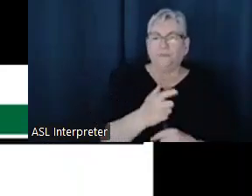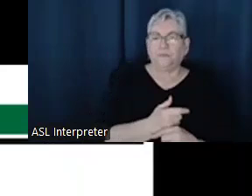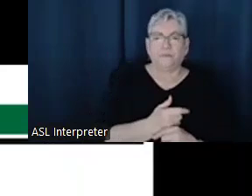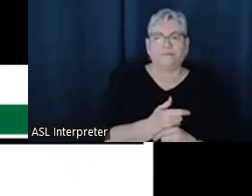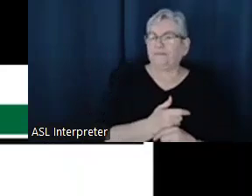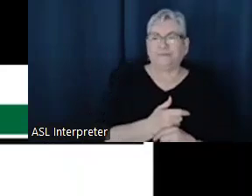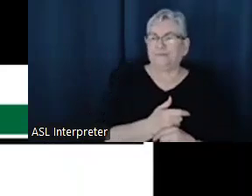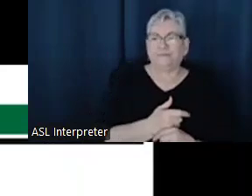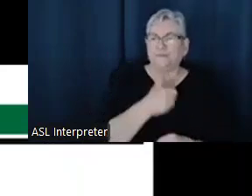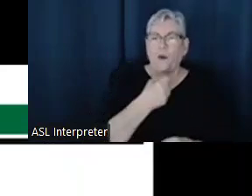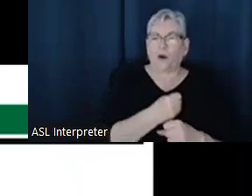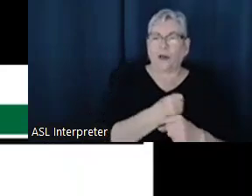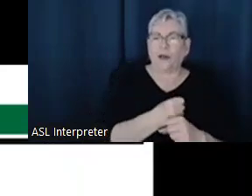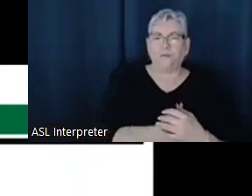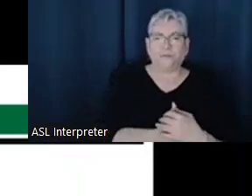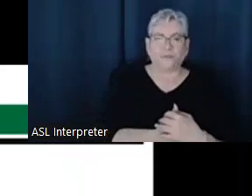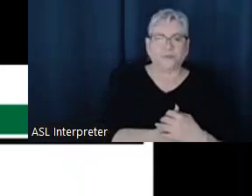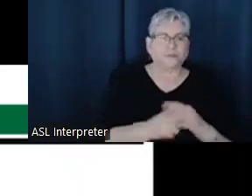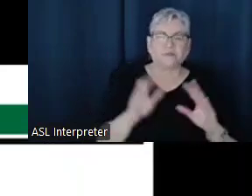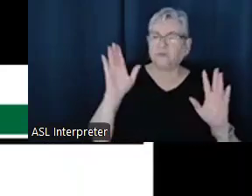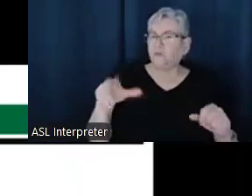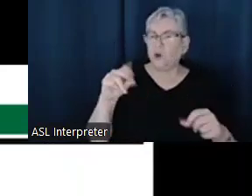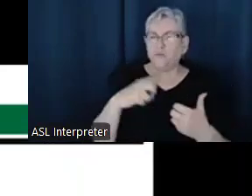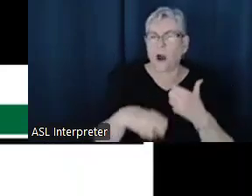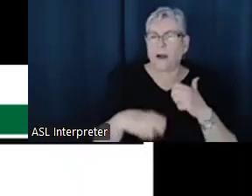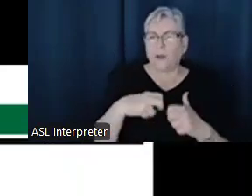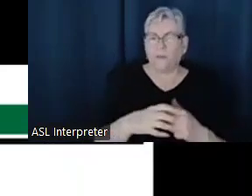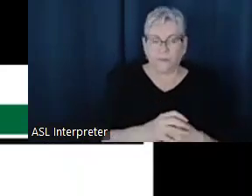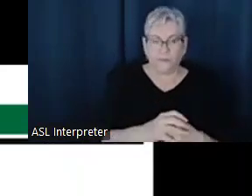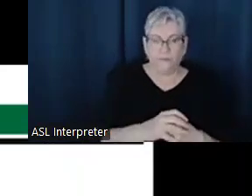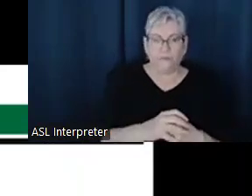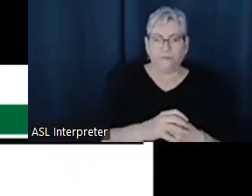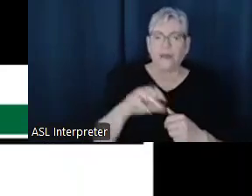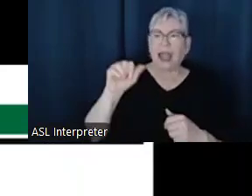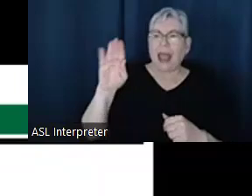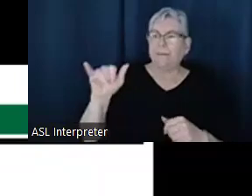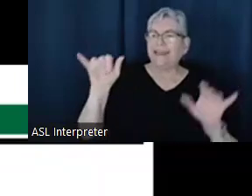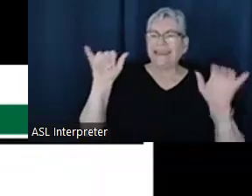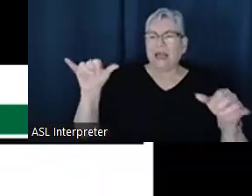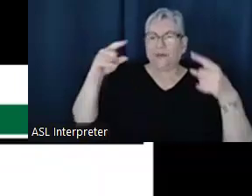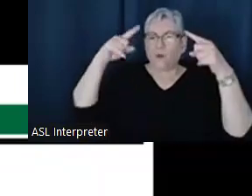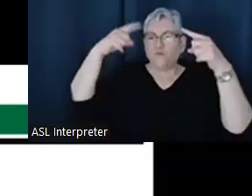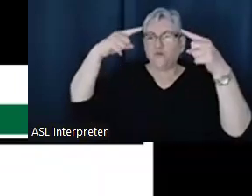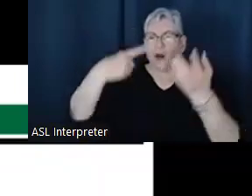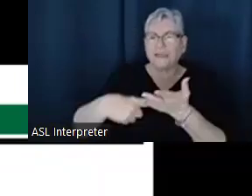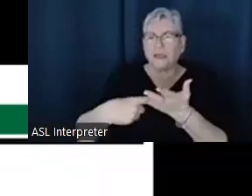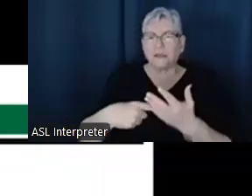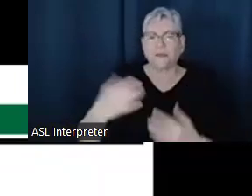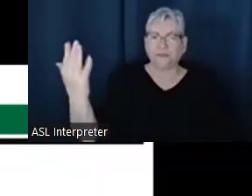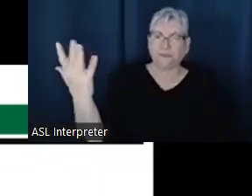problem. Not a problem. So Amy, same kind of process. So if you tell us a little bit